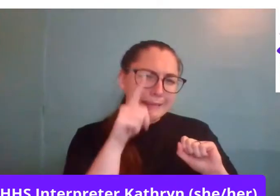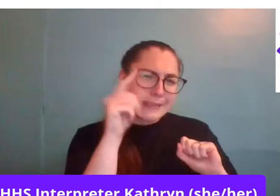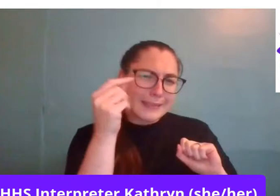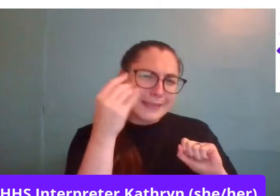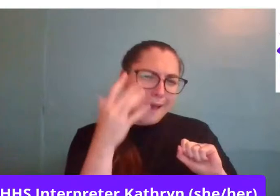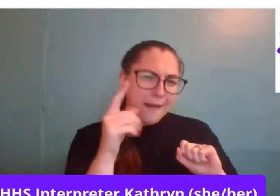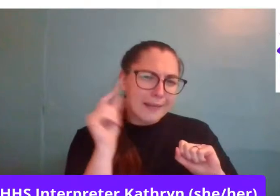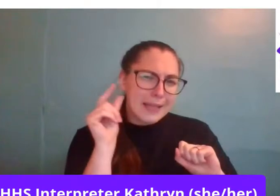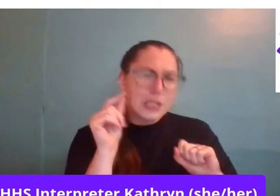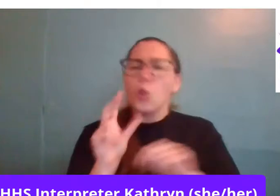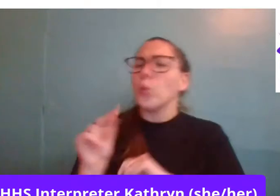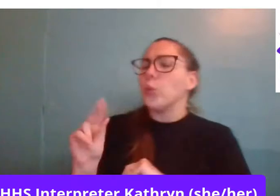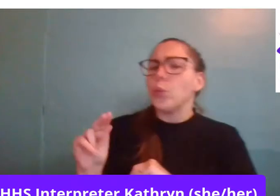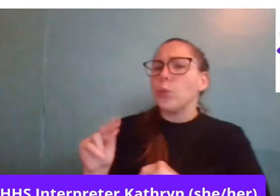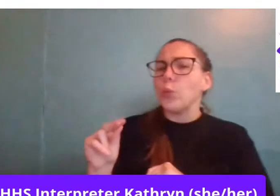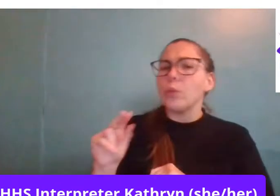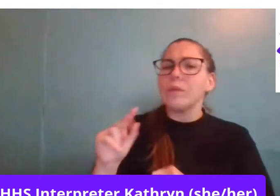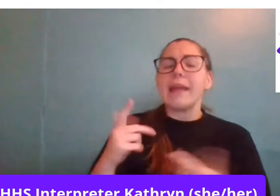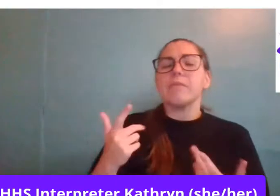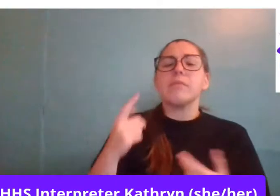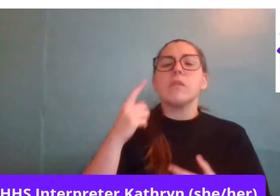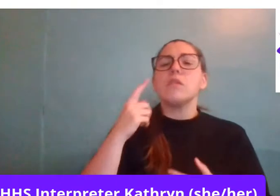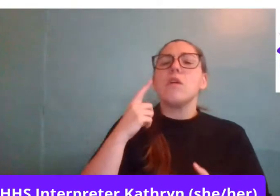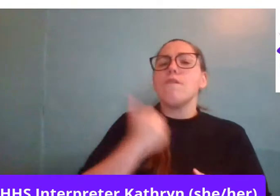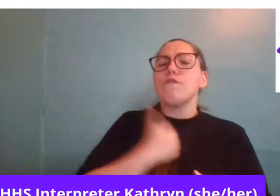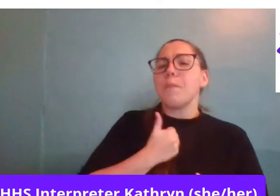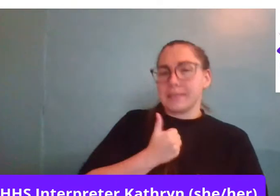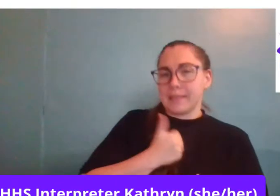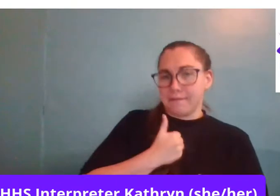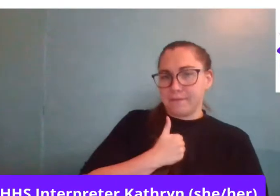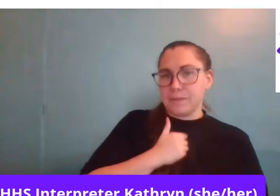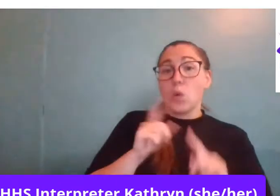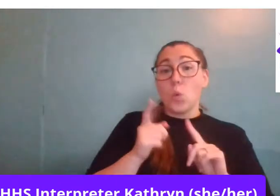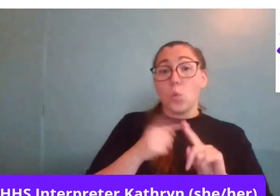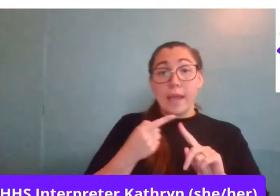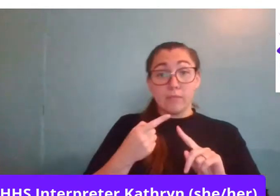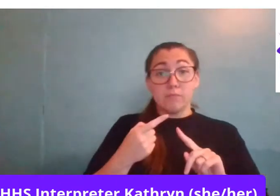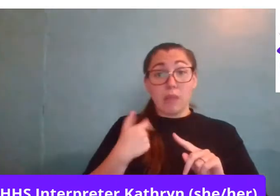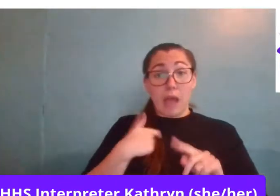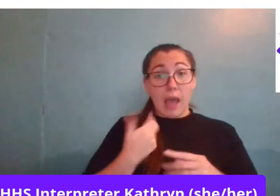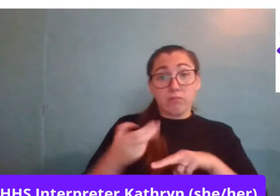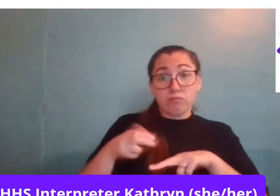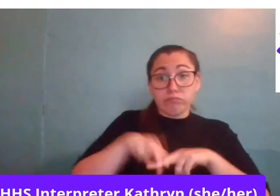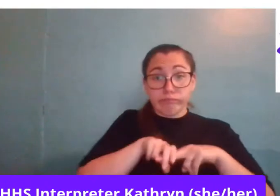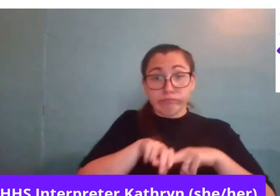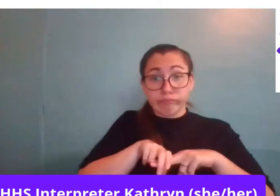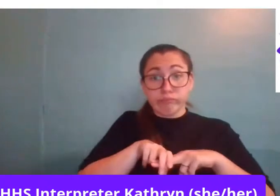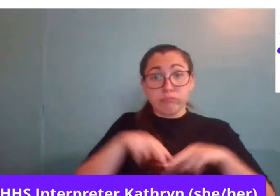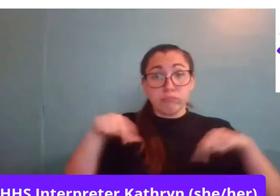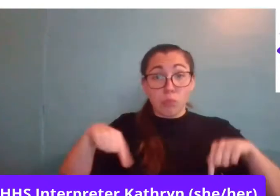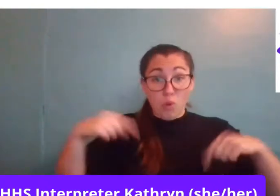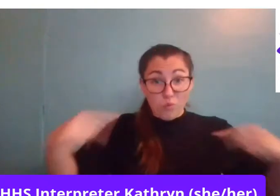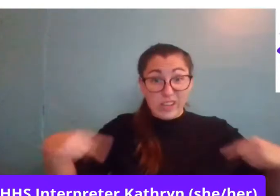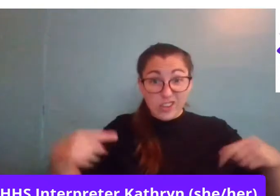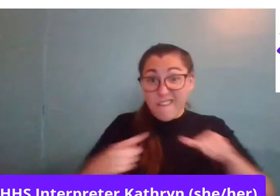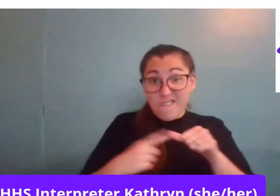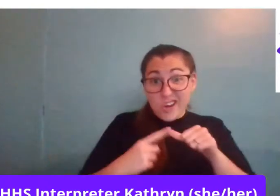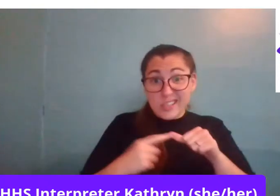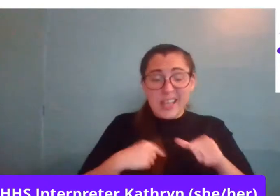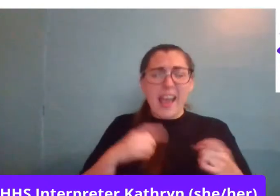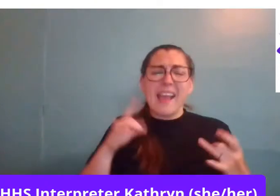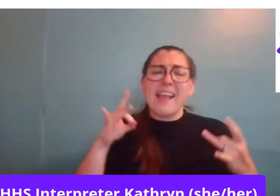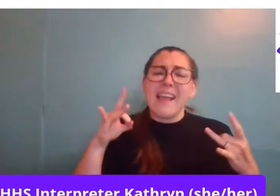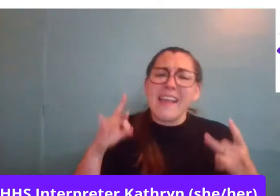has a moment. Um, Like for me, uh-huh. when I got in this wheelchair, I Mm-hmm. hated it. I cried. I